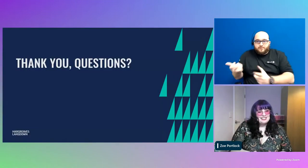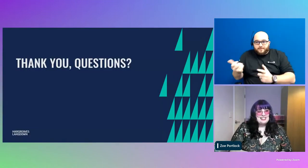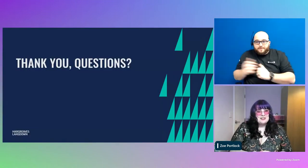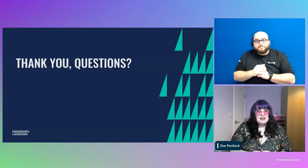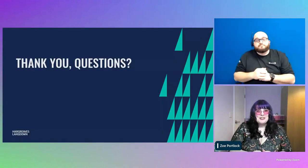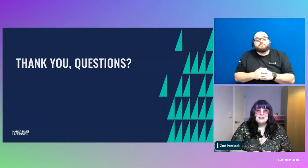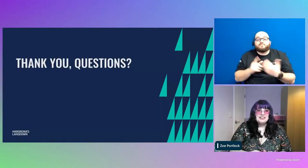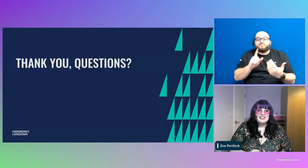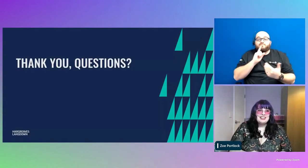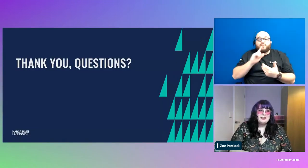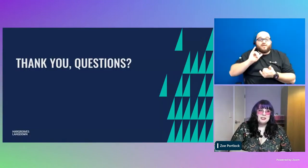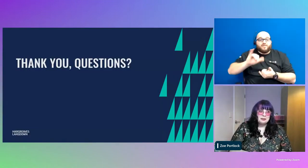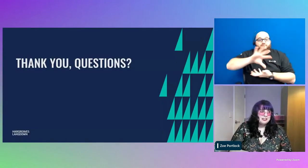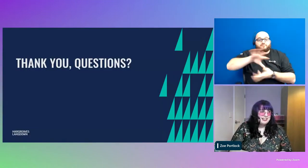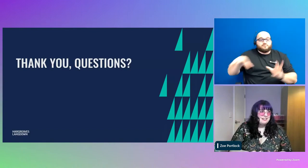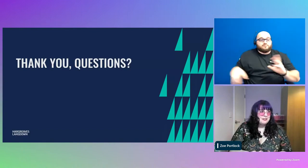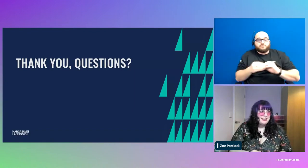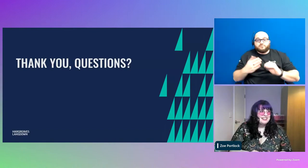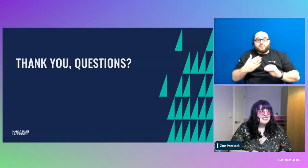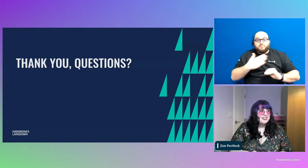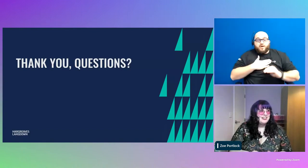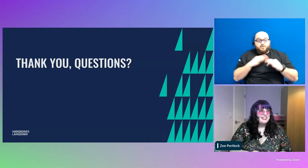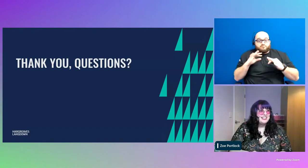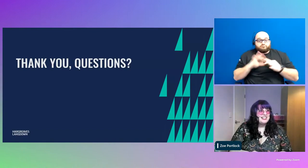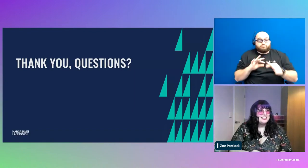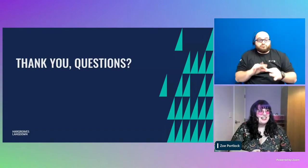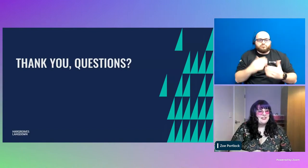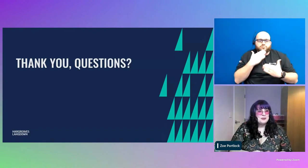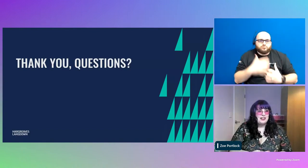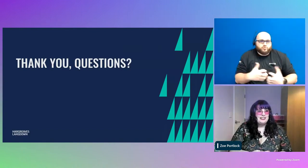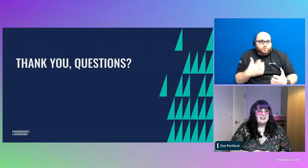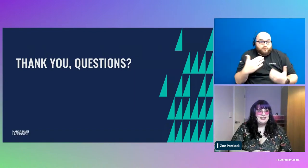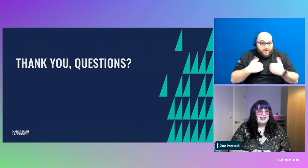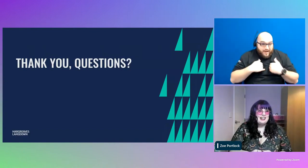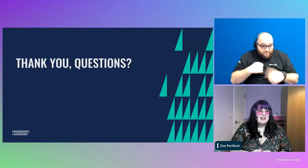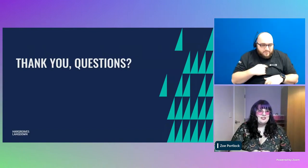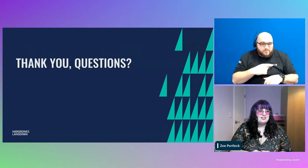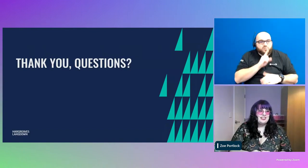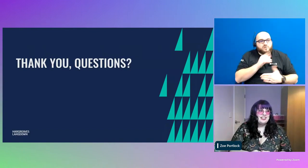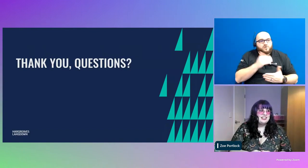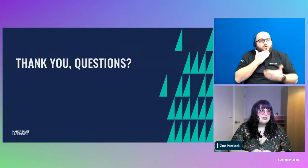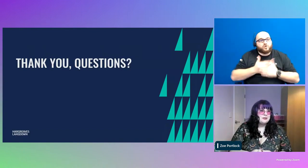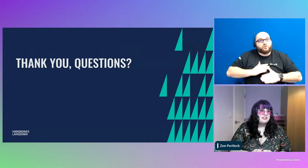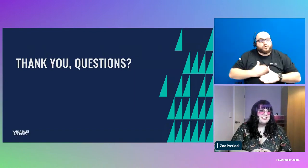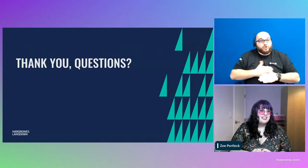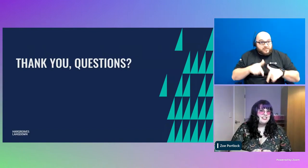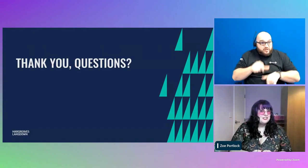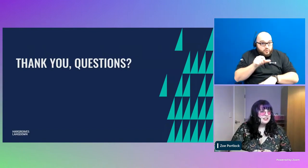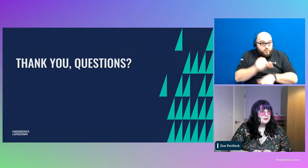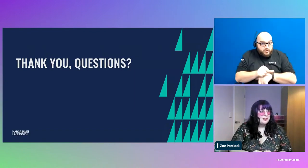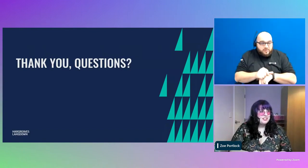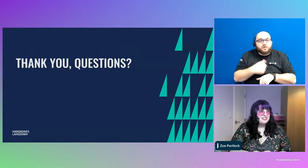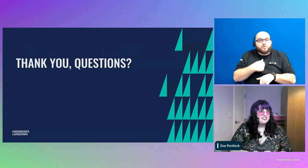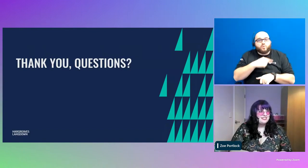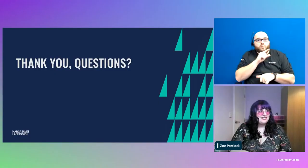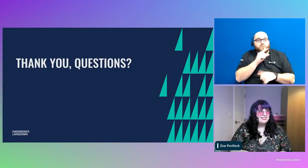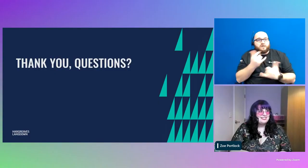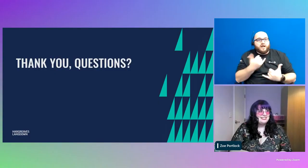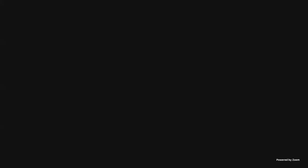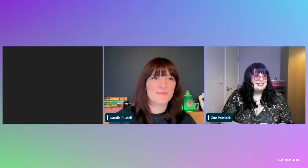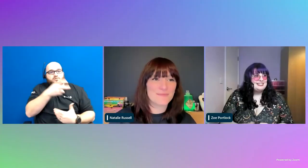That is my talk. Thank you so much for having me. It's been great to get to share this work, and I'd love to move into answering some